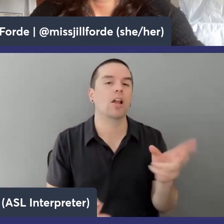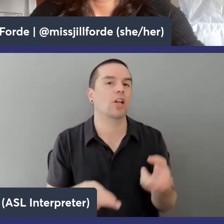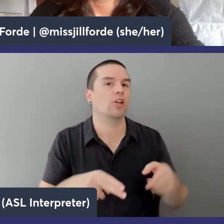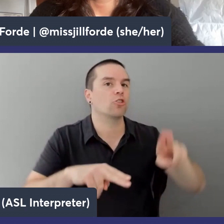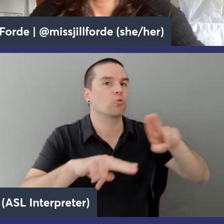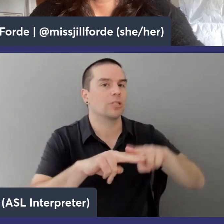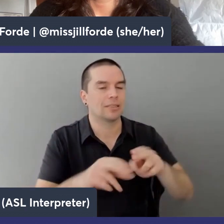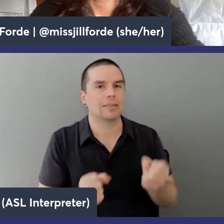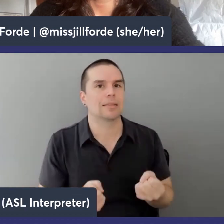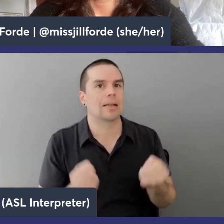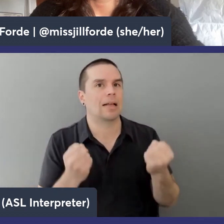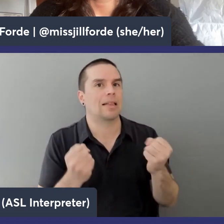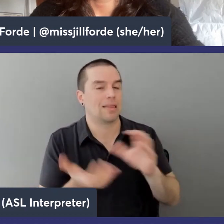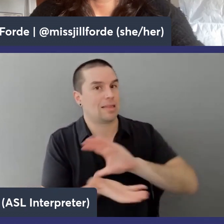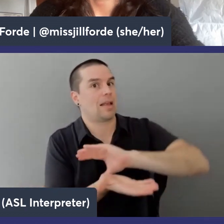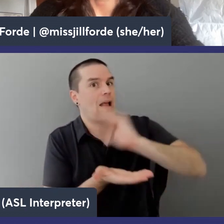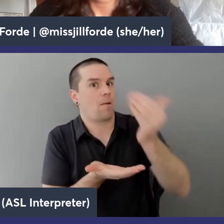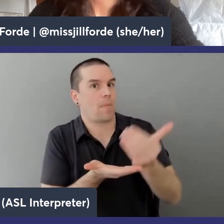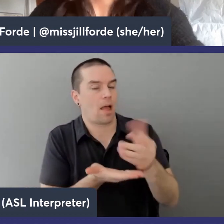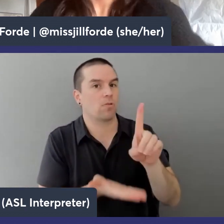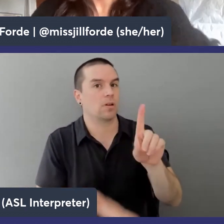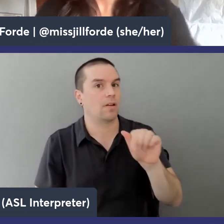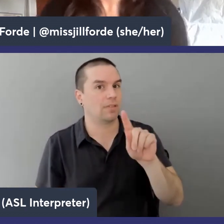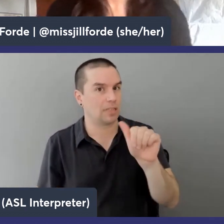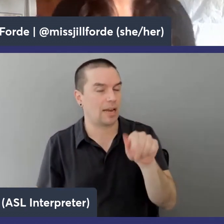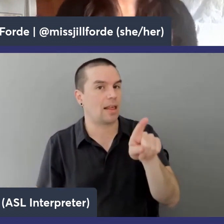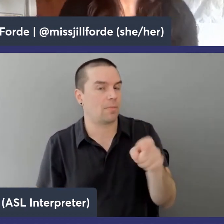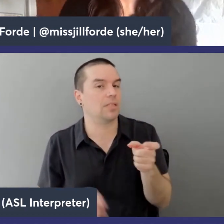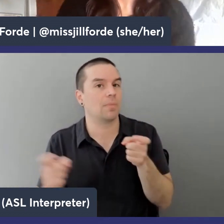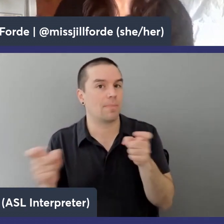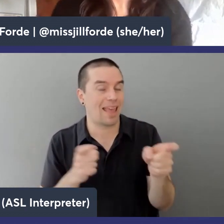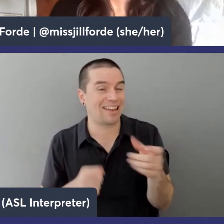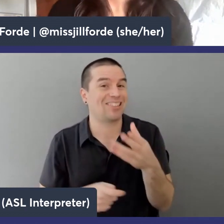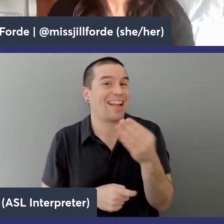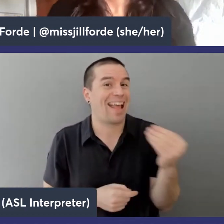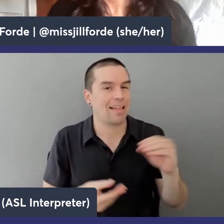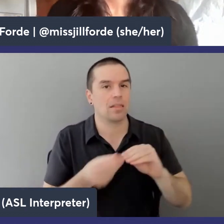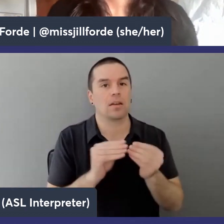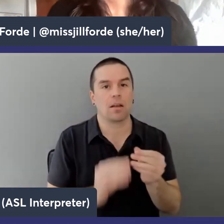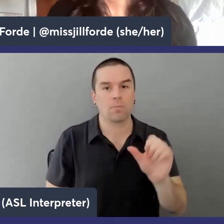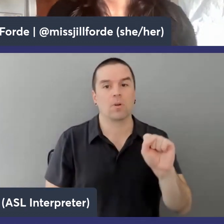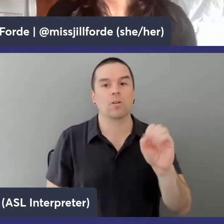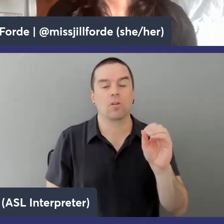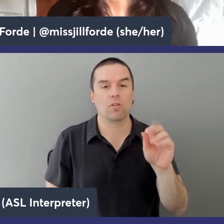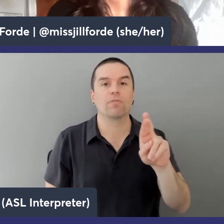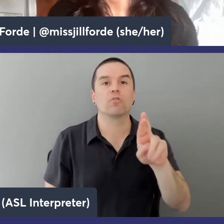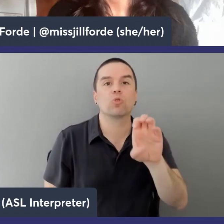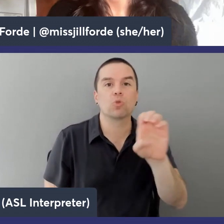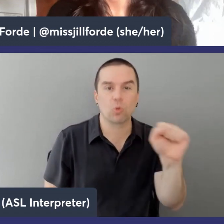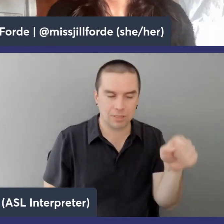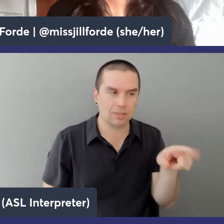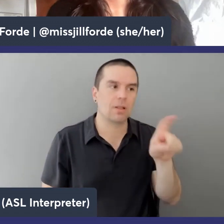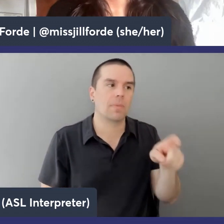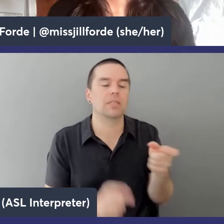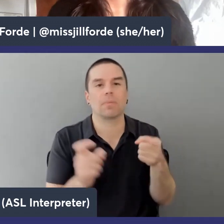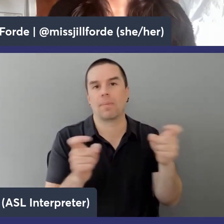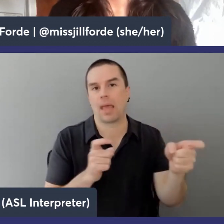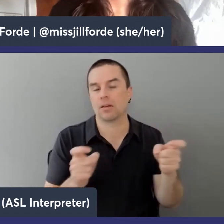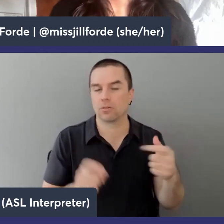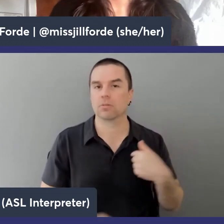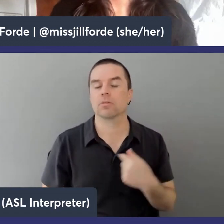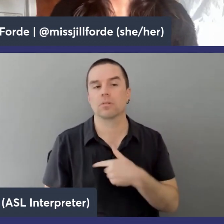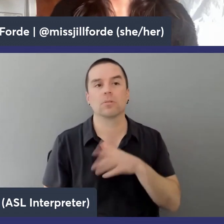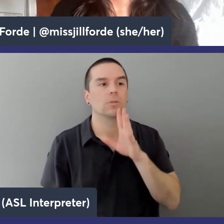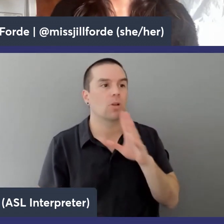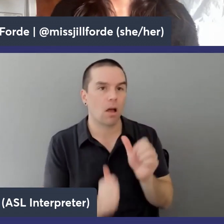to be managed and the number of sources that need to be managed. So we spoke to customers, and they highlighted